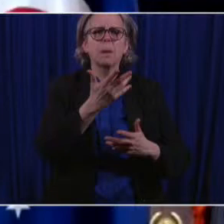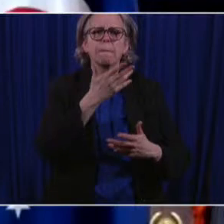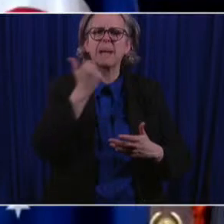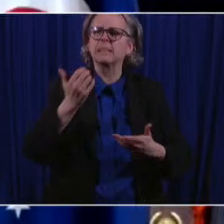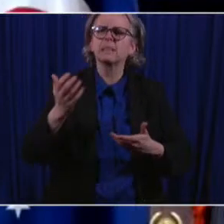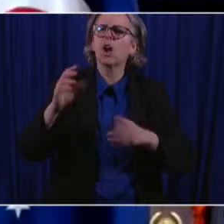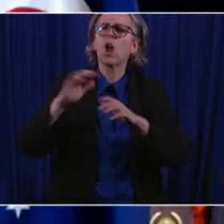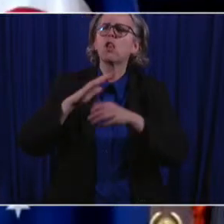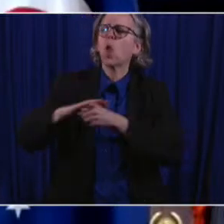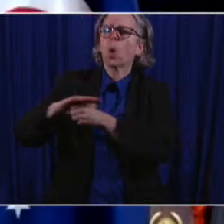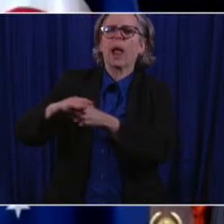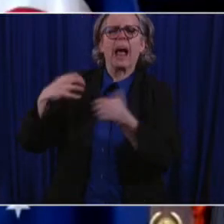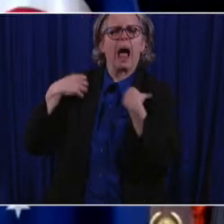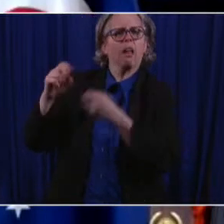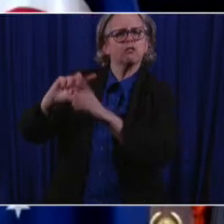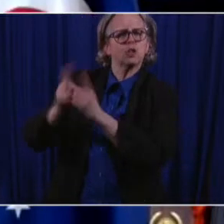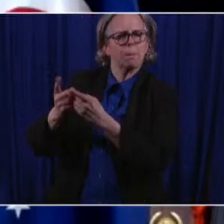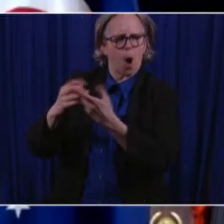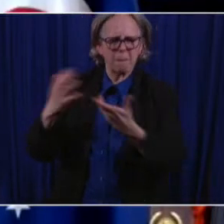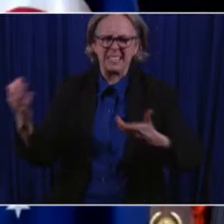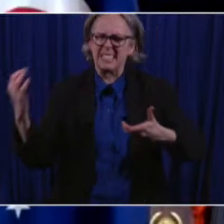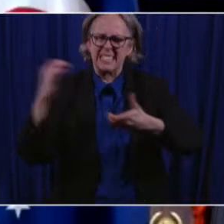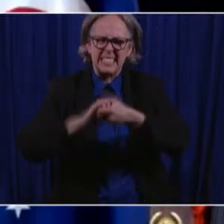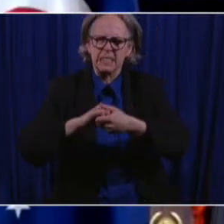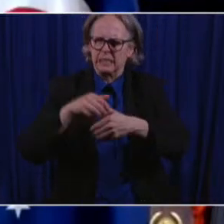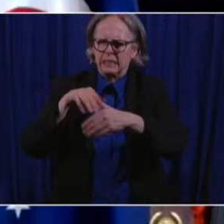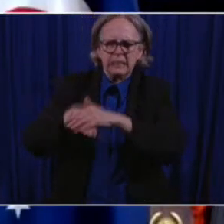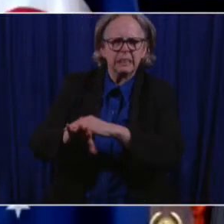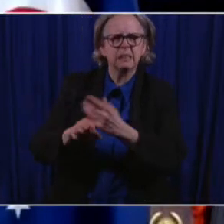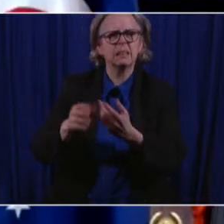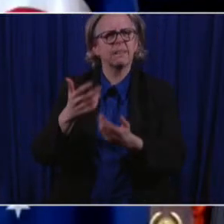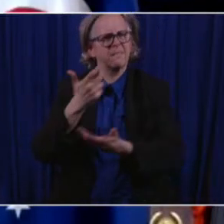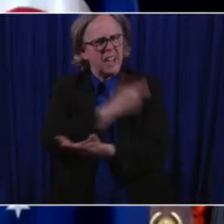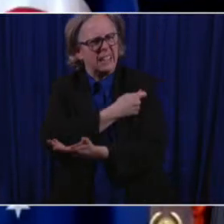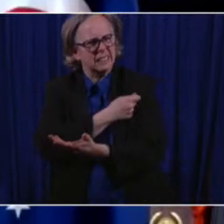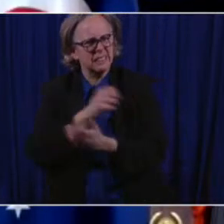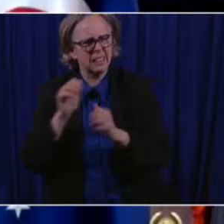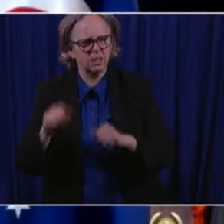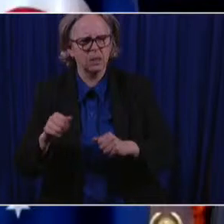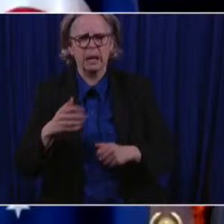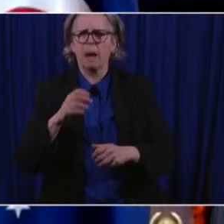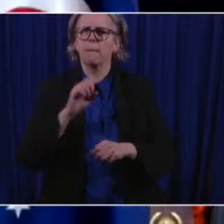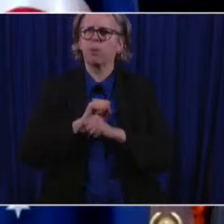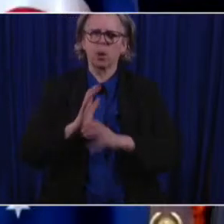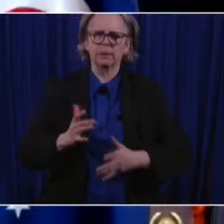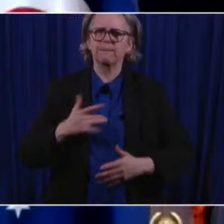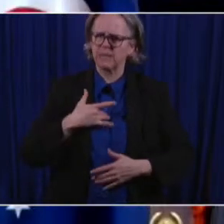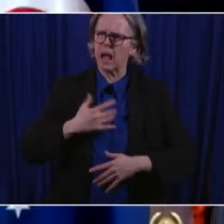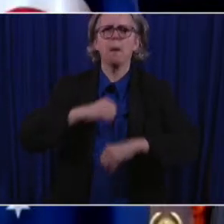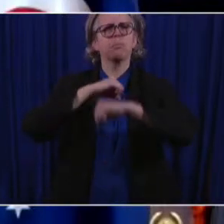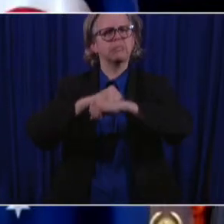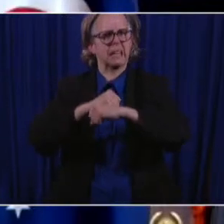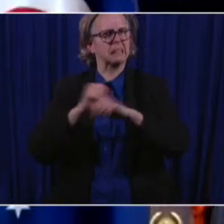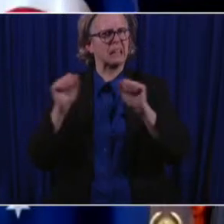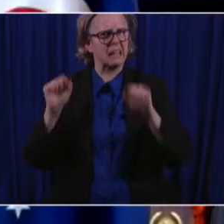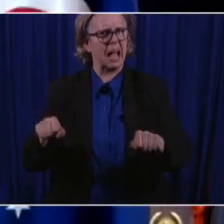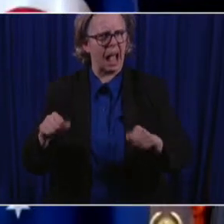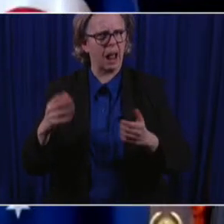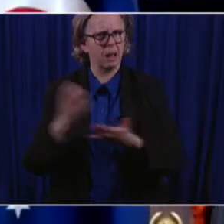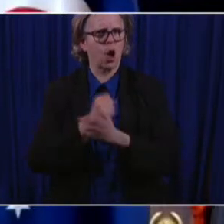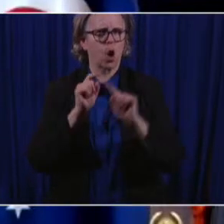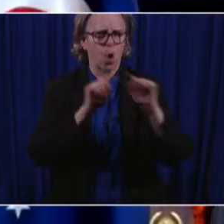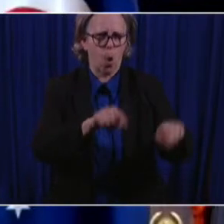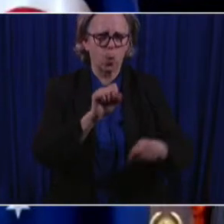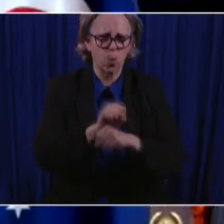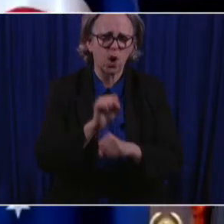they can feel protected, so that they can feel that they are ready to go back to work. And so work with